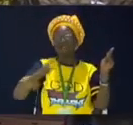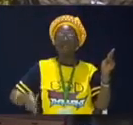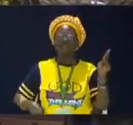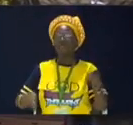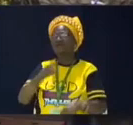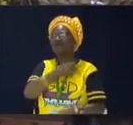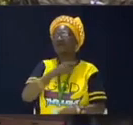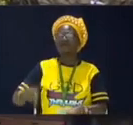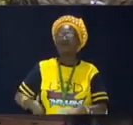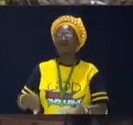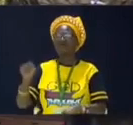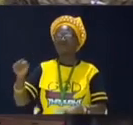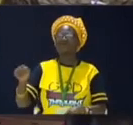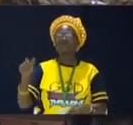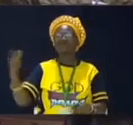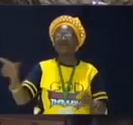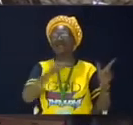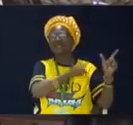of Lords.